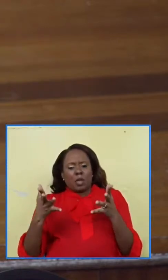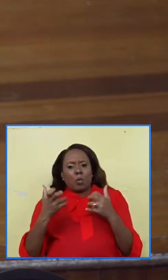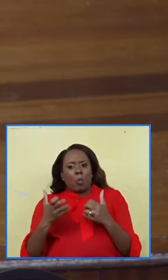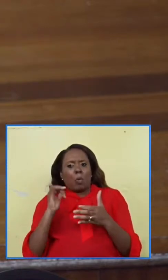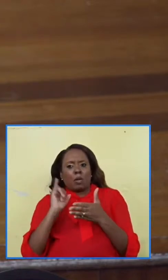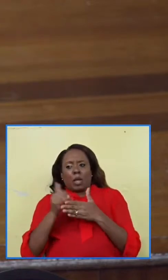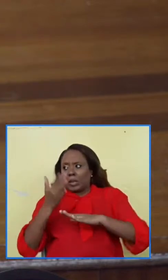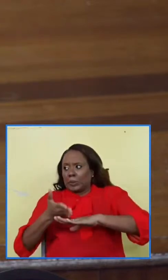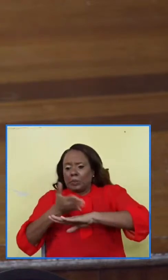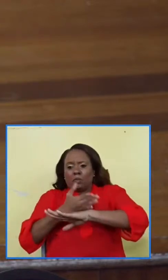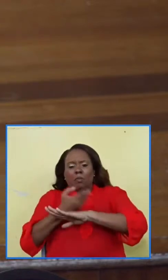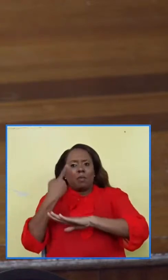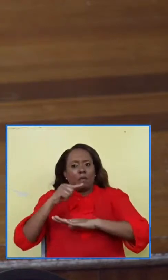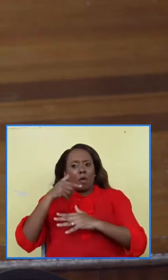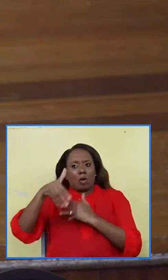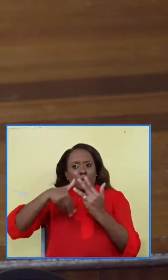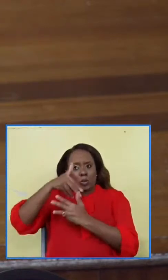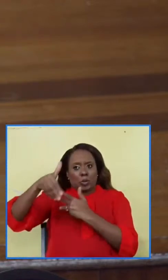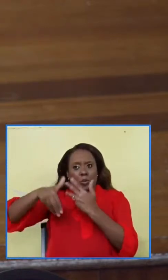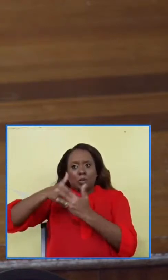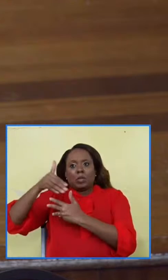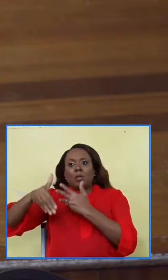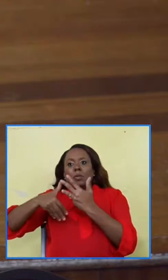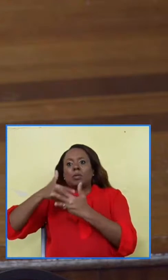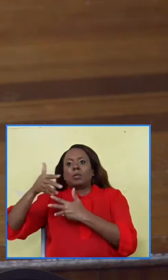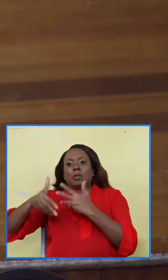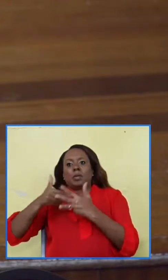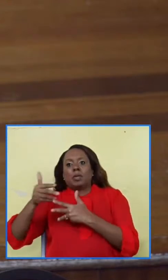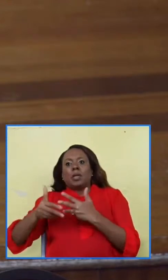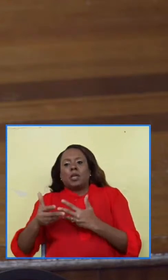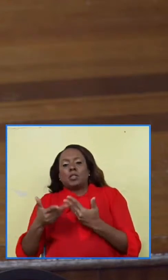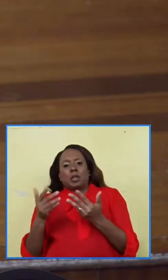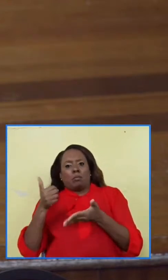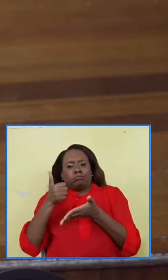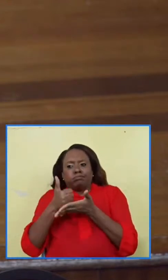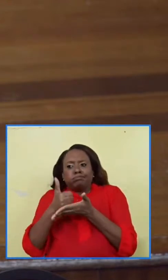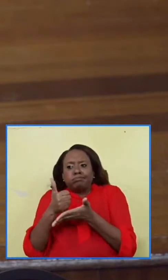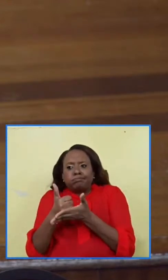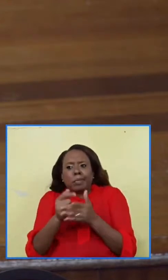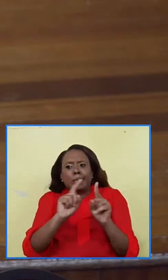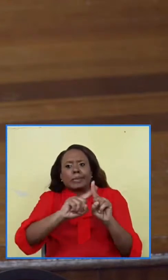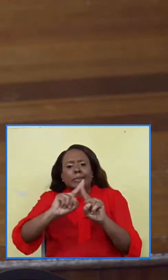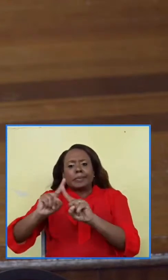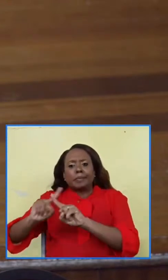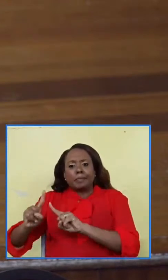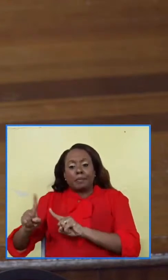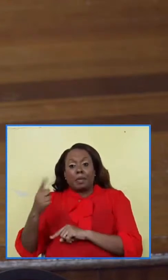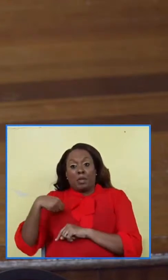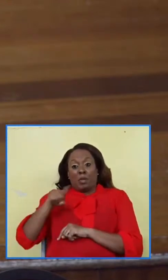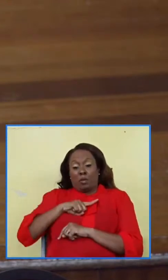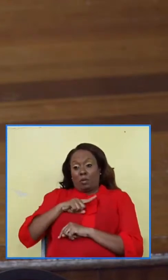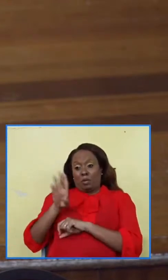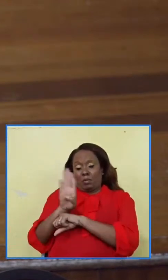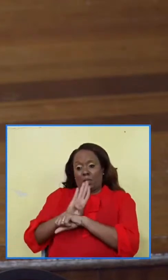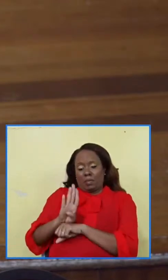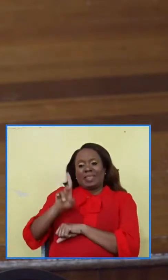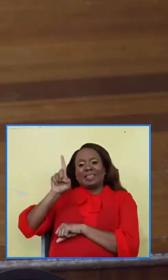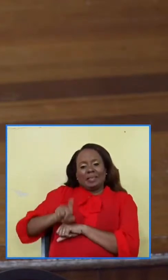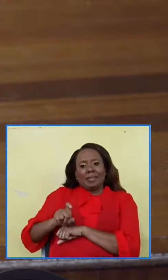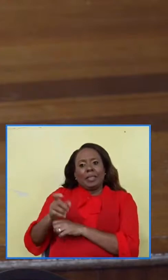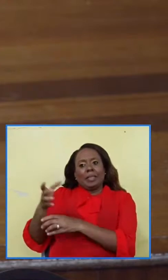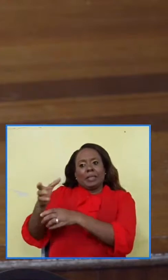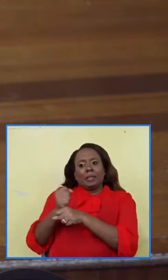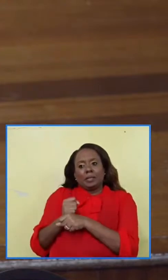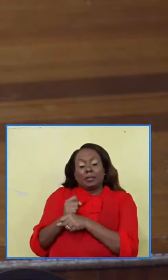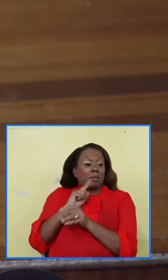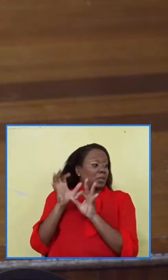improving social amenities and other matters that we as a country need.